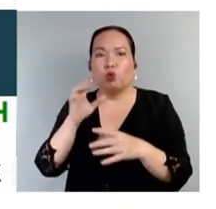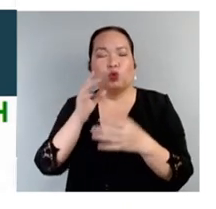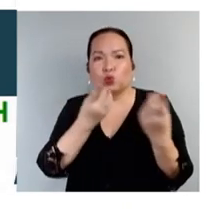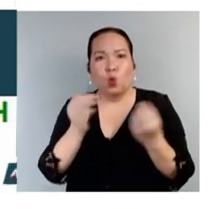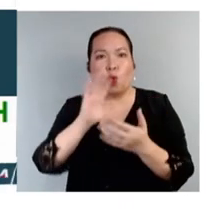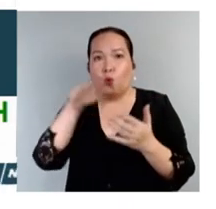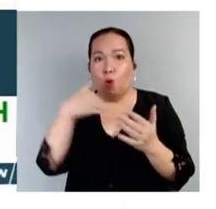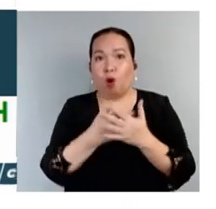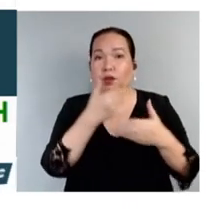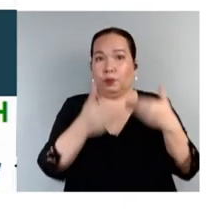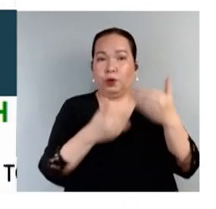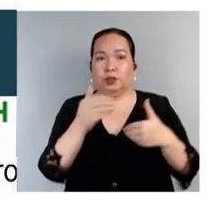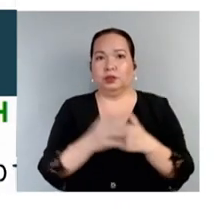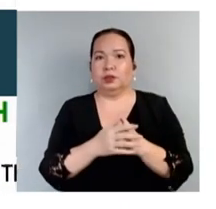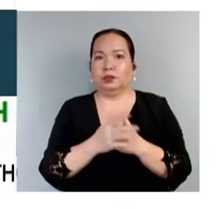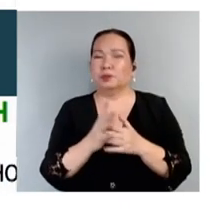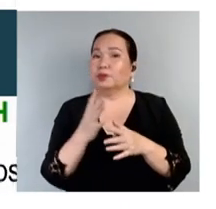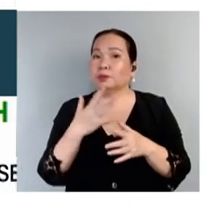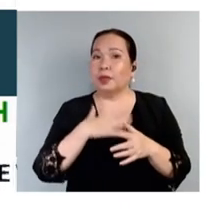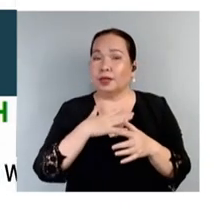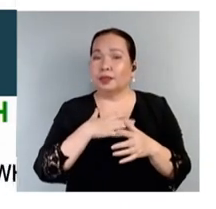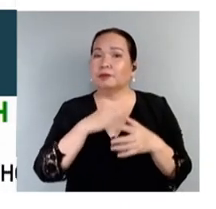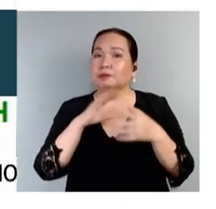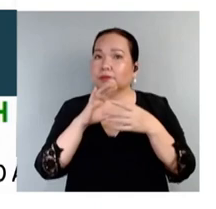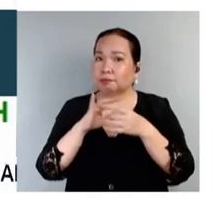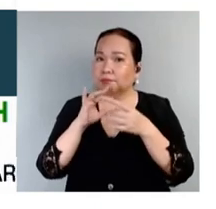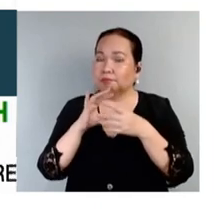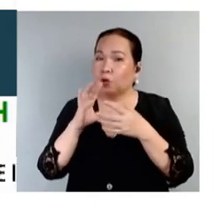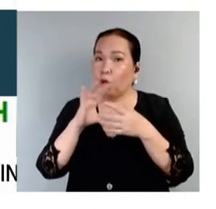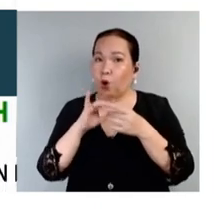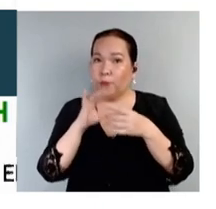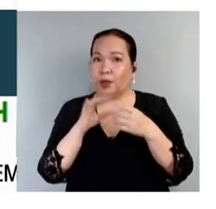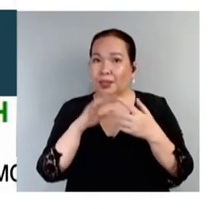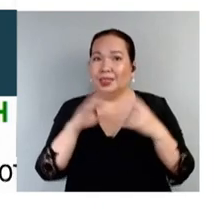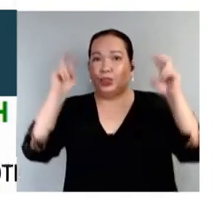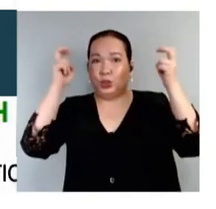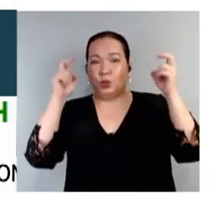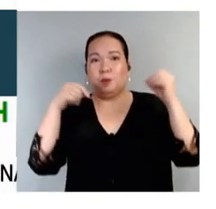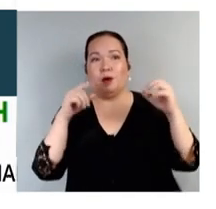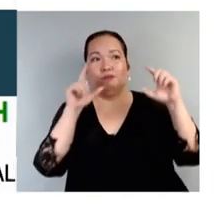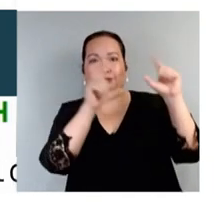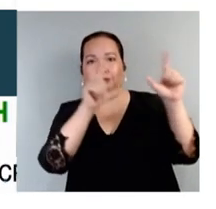is that this whole issue of red tagging and the issue